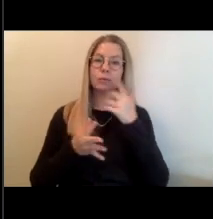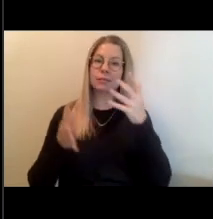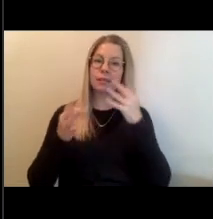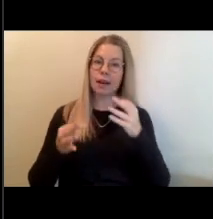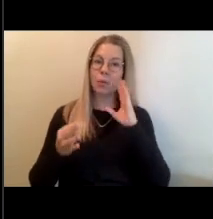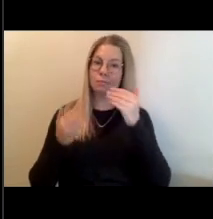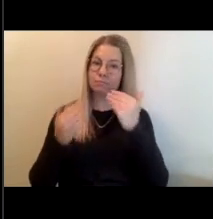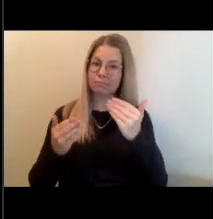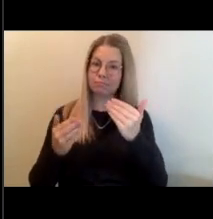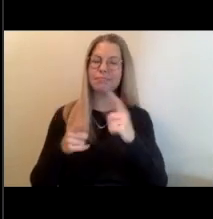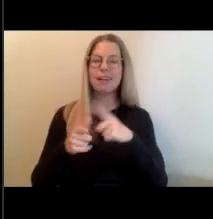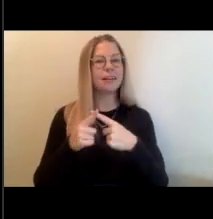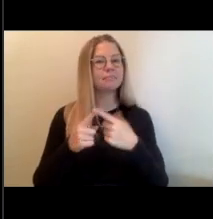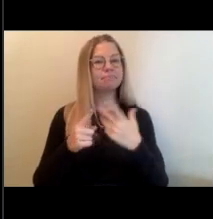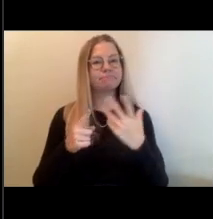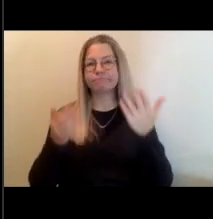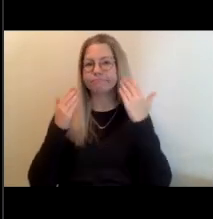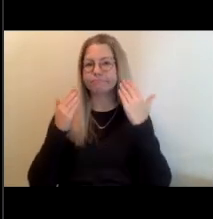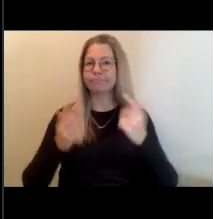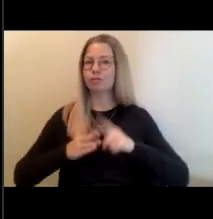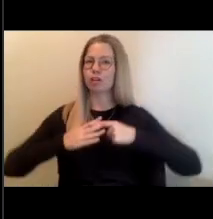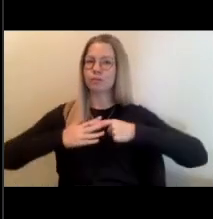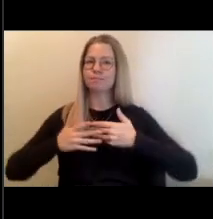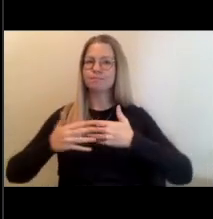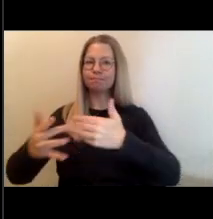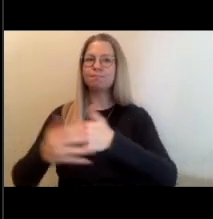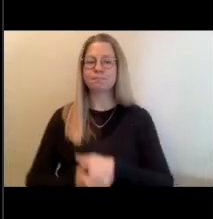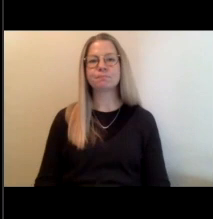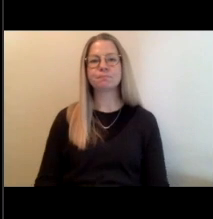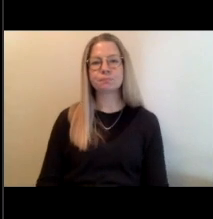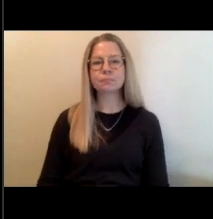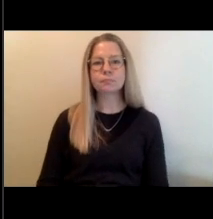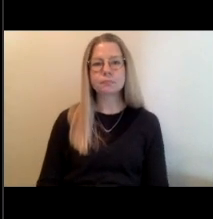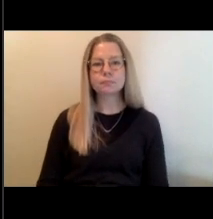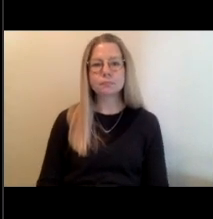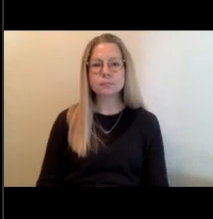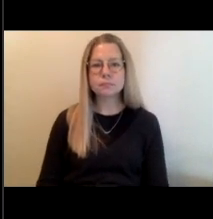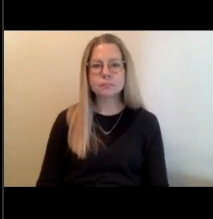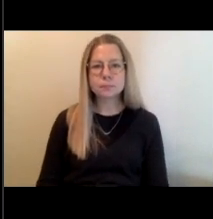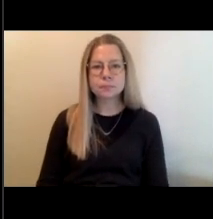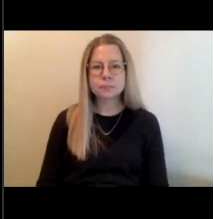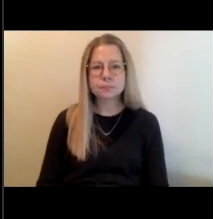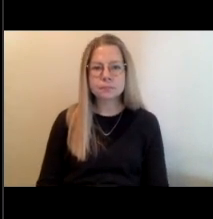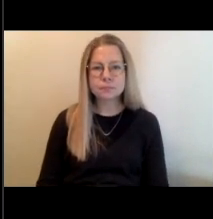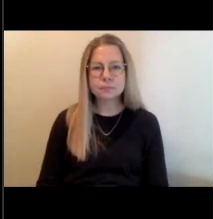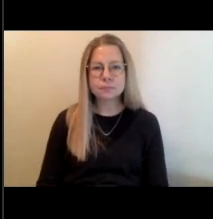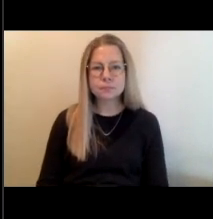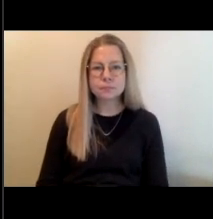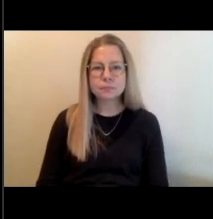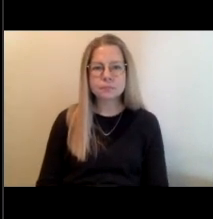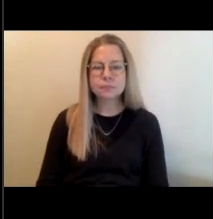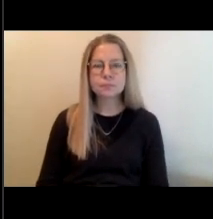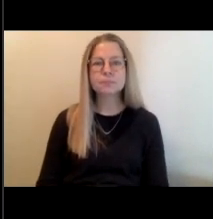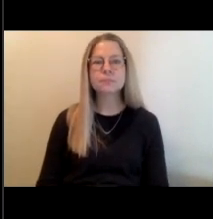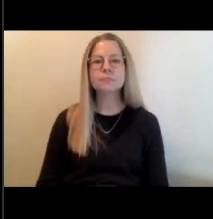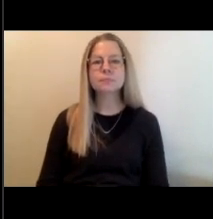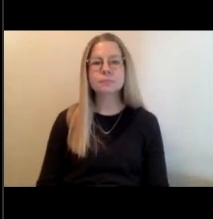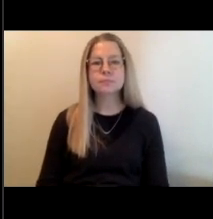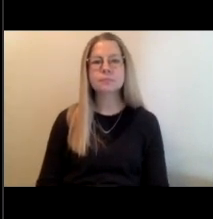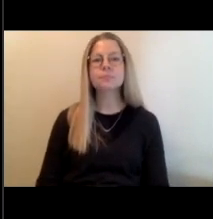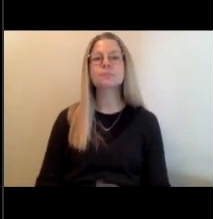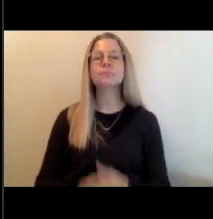There were 15 years worth of ascents for Alzheimer's, and it was a big